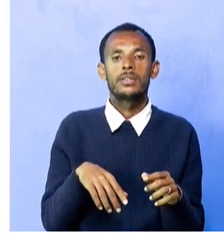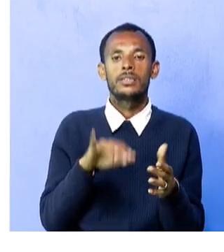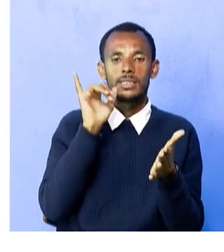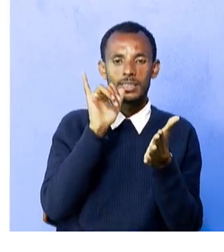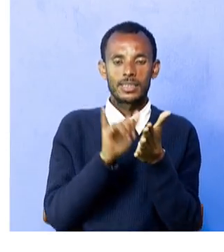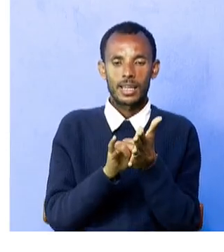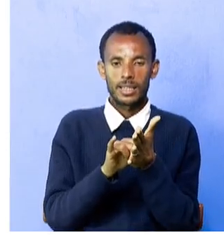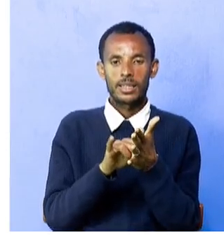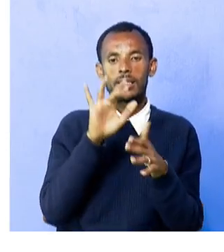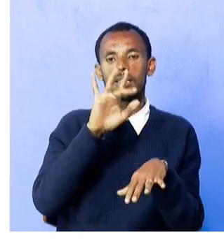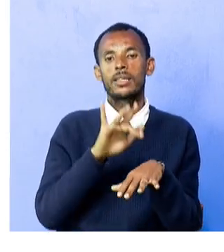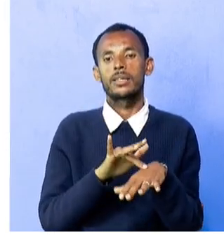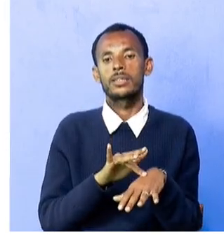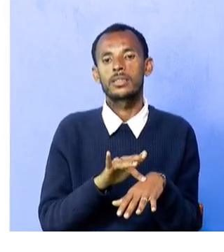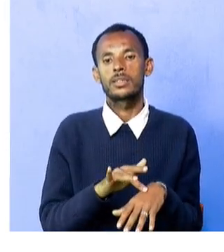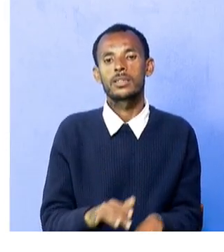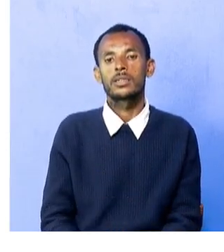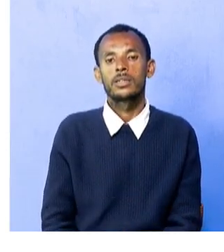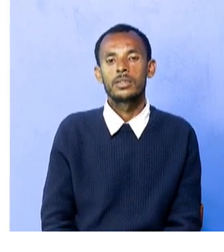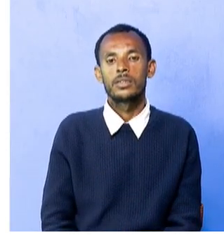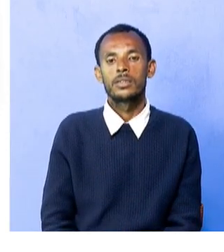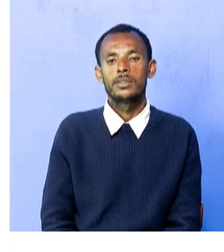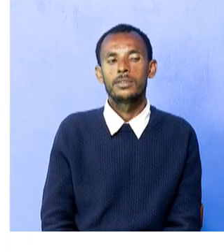that touches